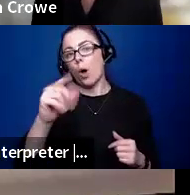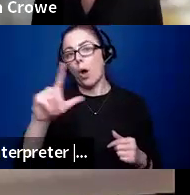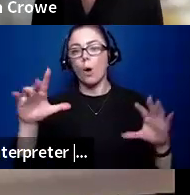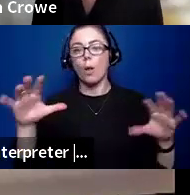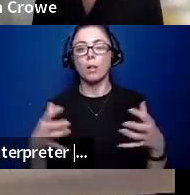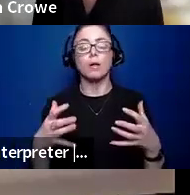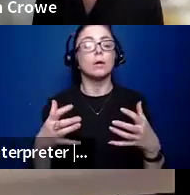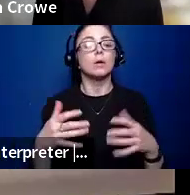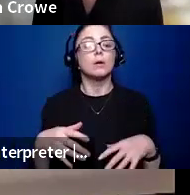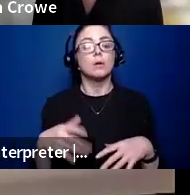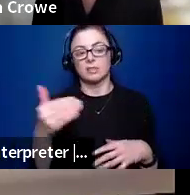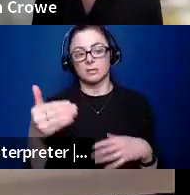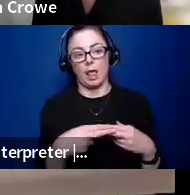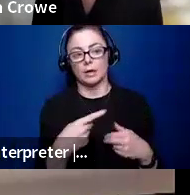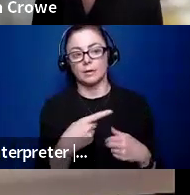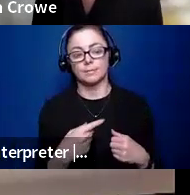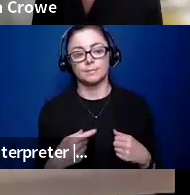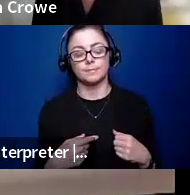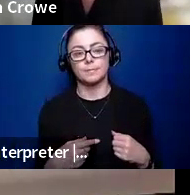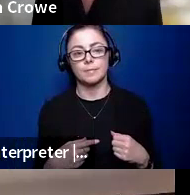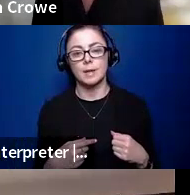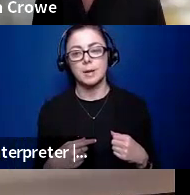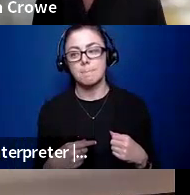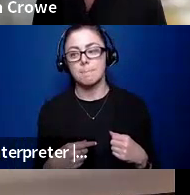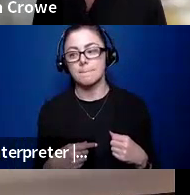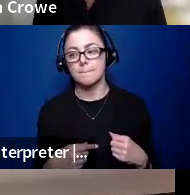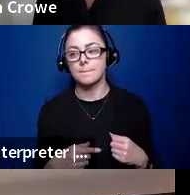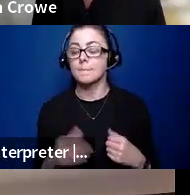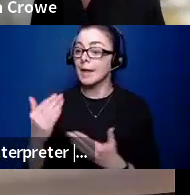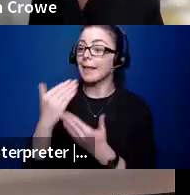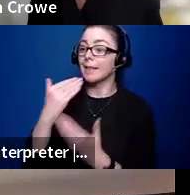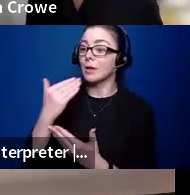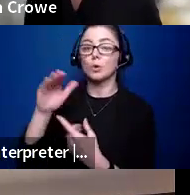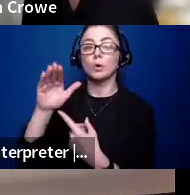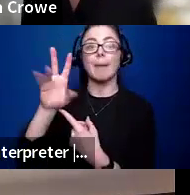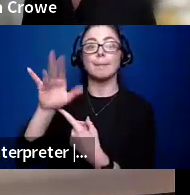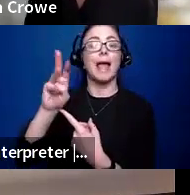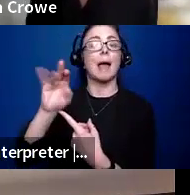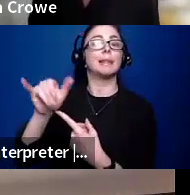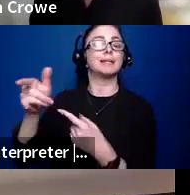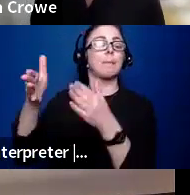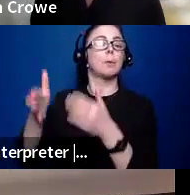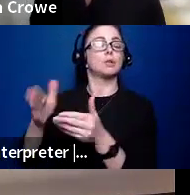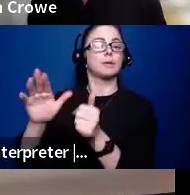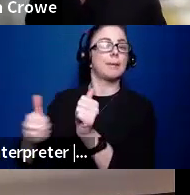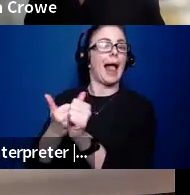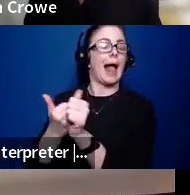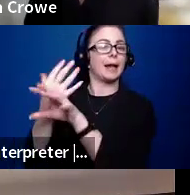If you can click to the next slide, Emily, and thank you, Emily, for being behind the scenes and working all the